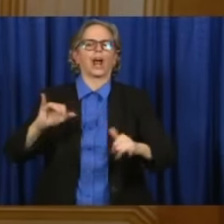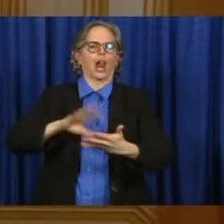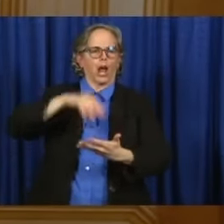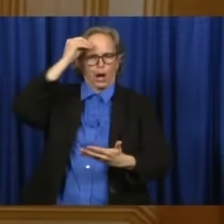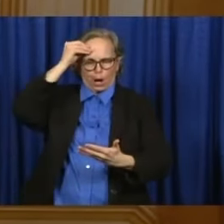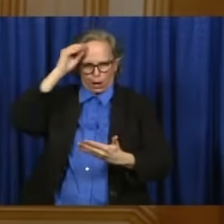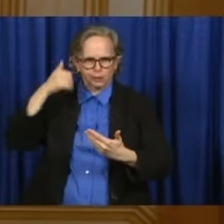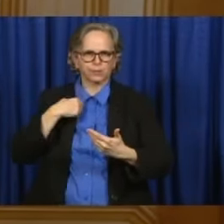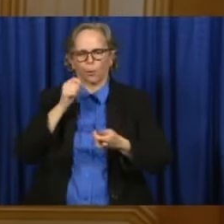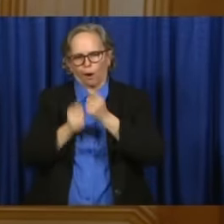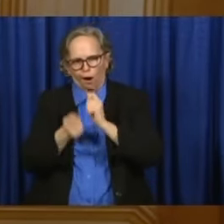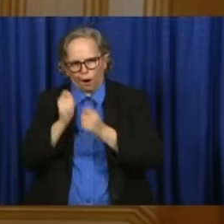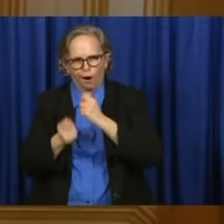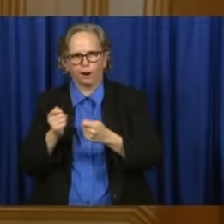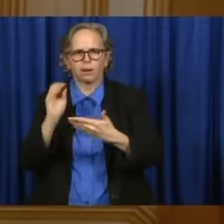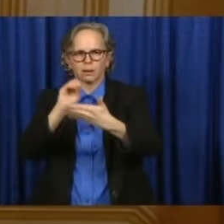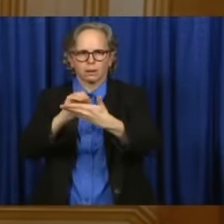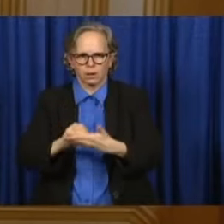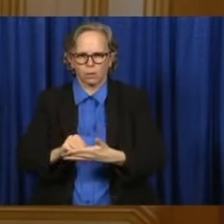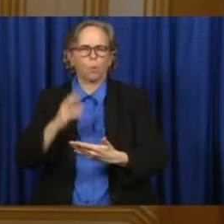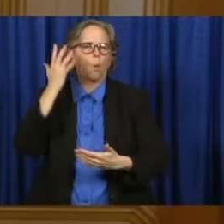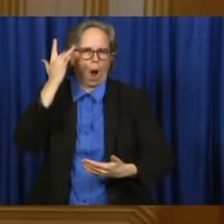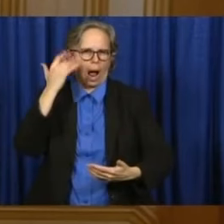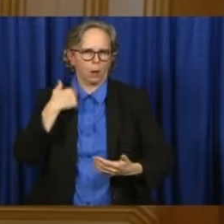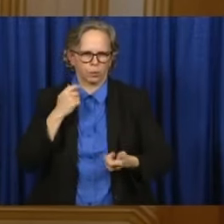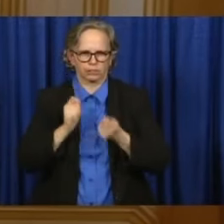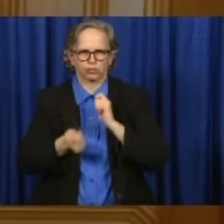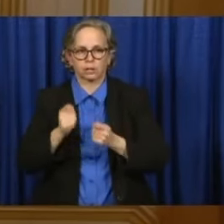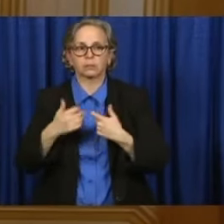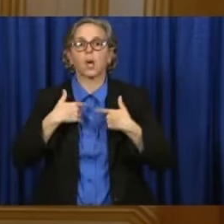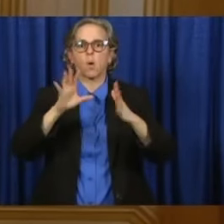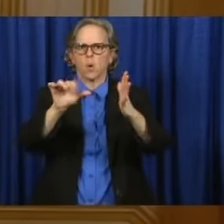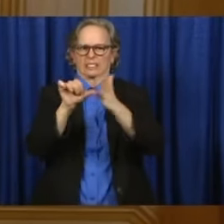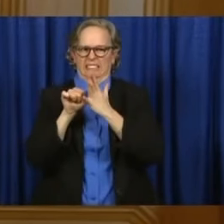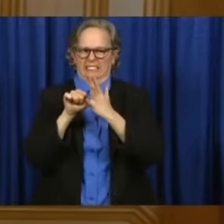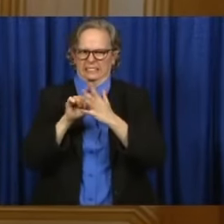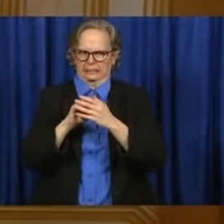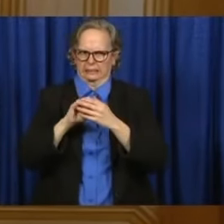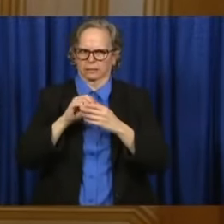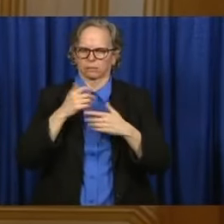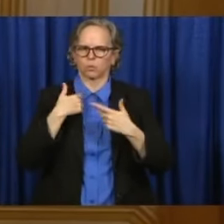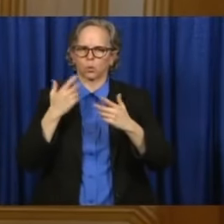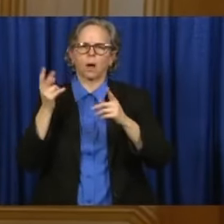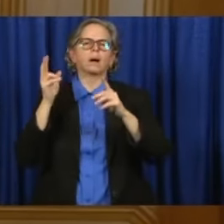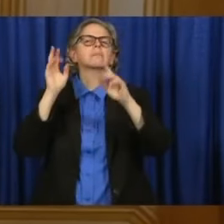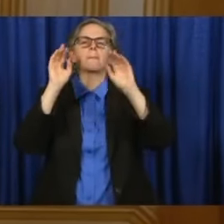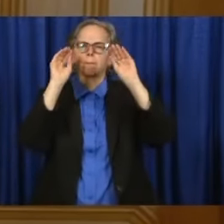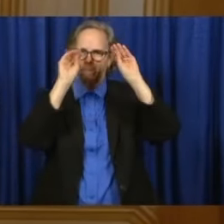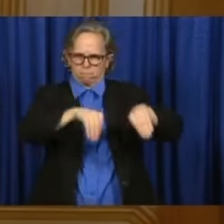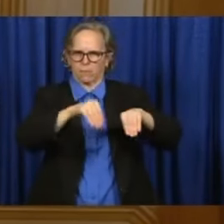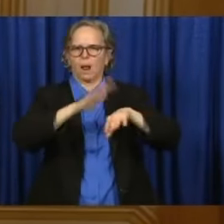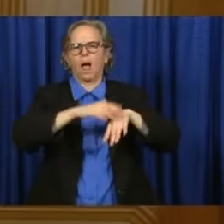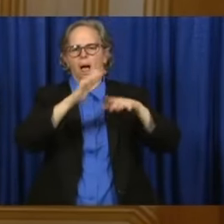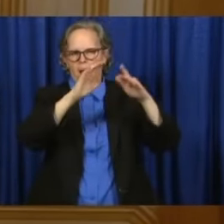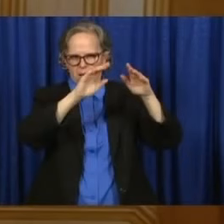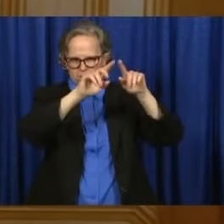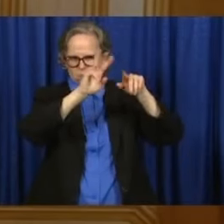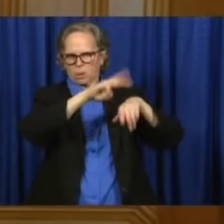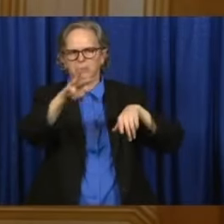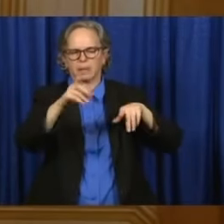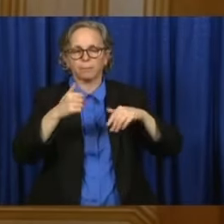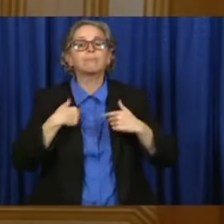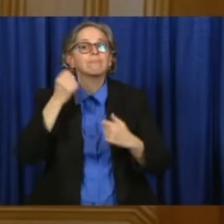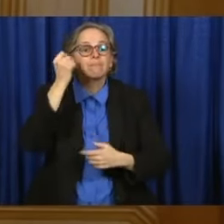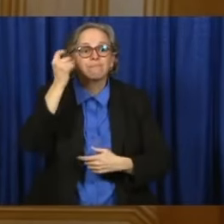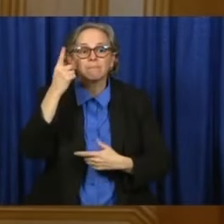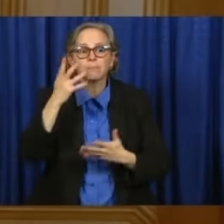new order. So let me go through, and this will all be online, but let me go through some of the changes or